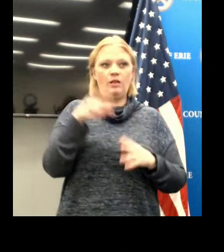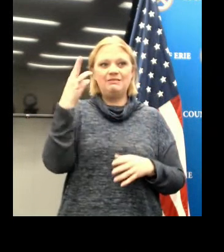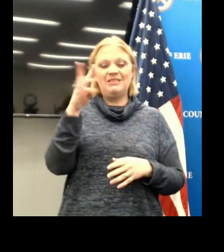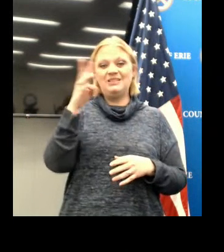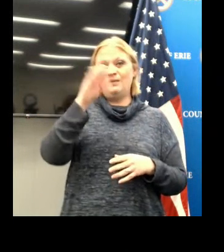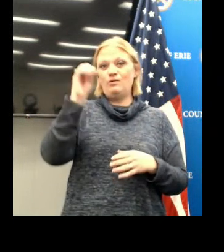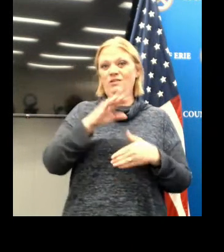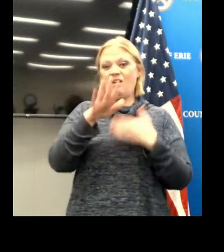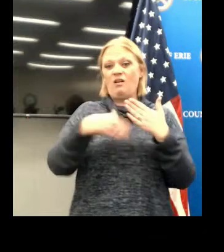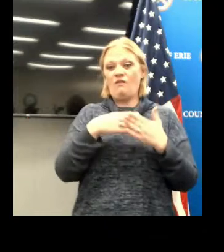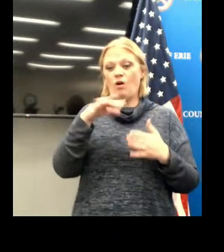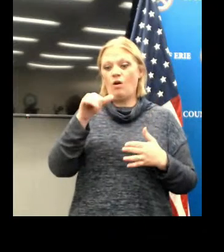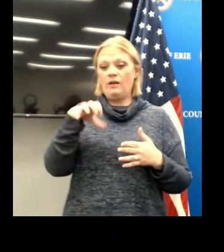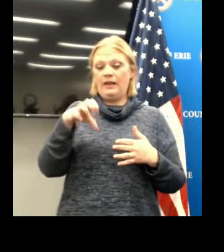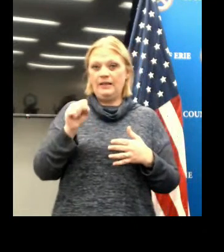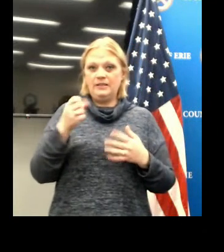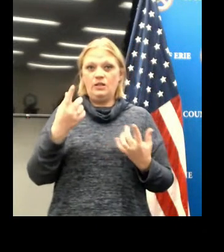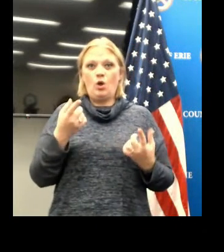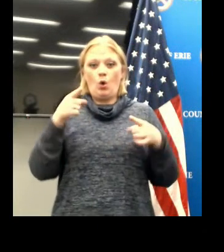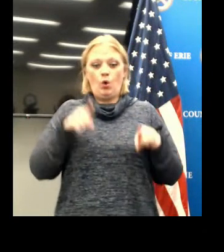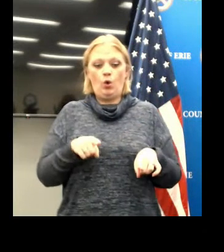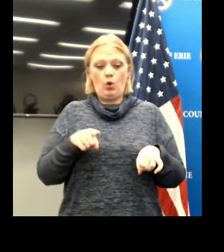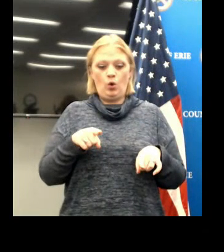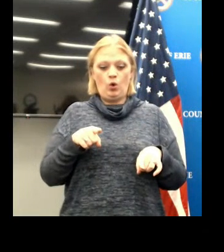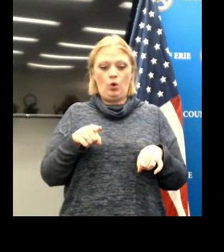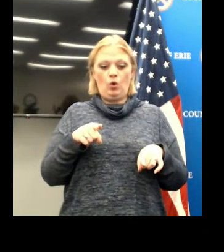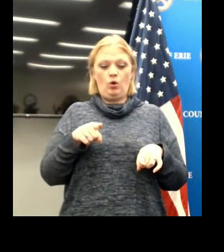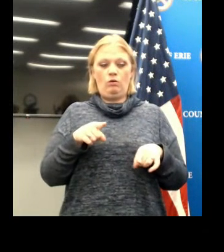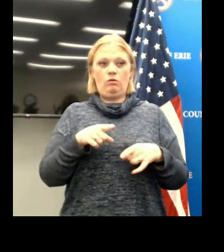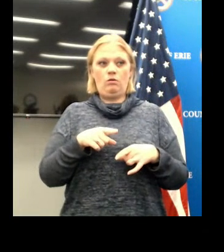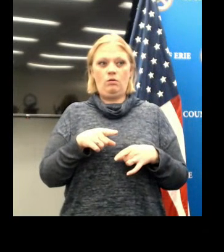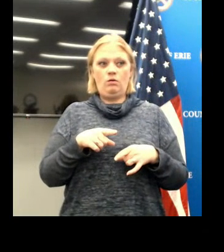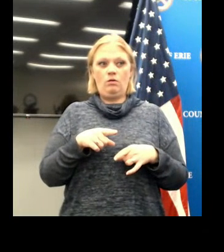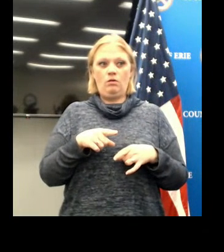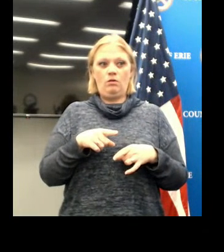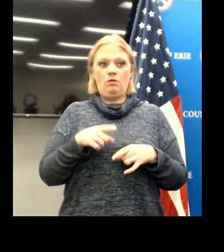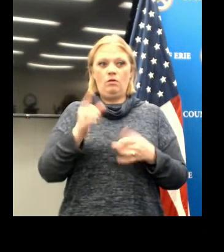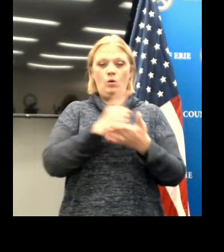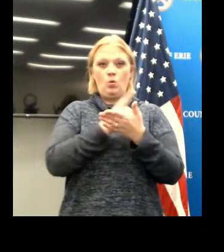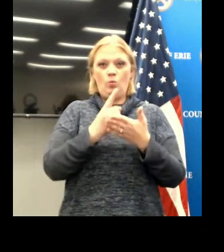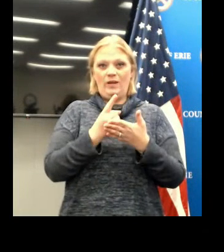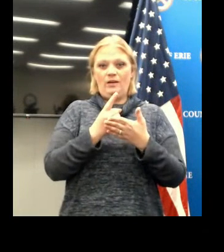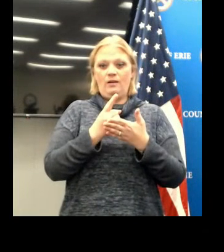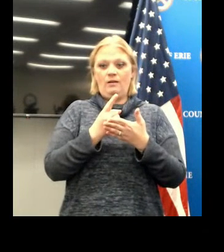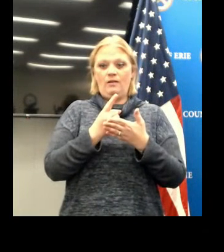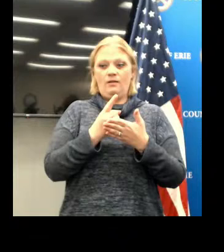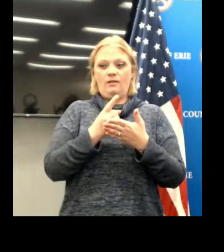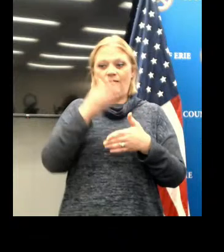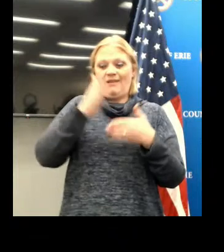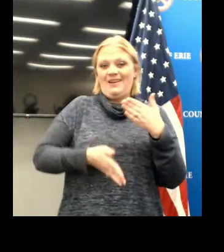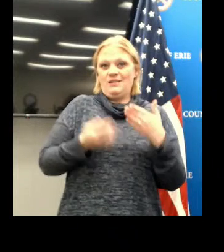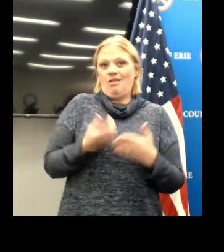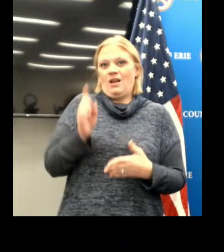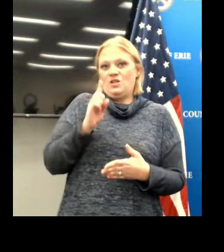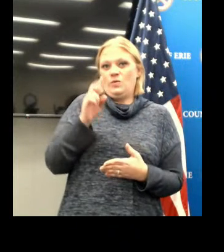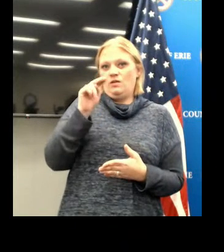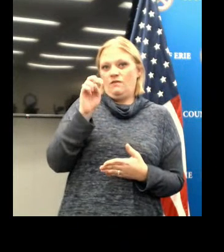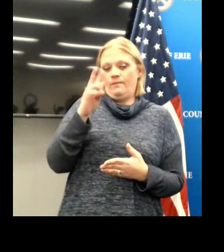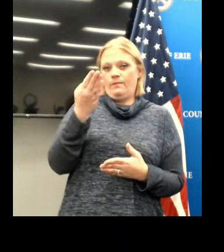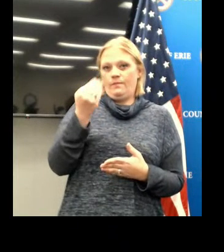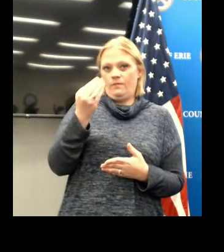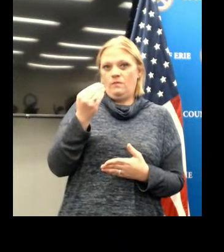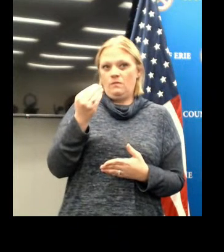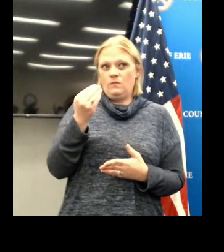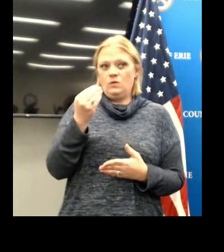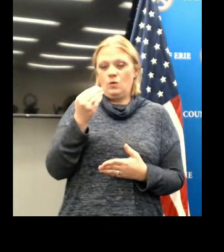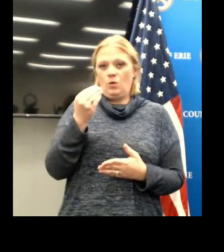16% of all those cases occurred in the week that ended on November 14th. So it is very distressing on the rapid growth of